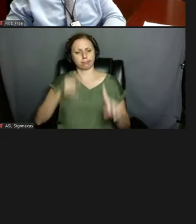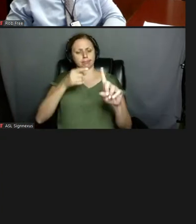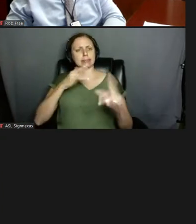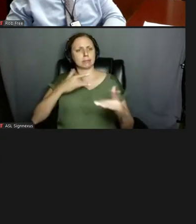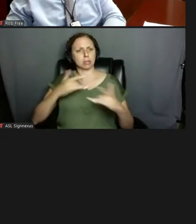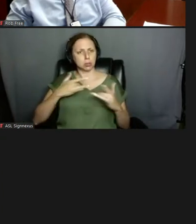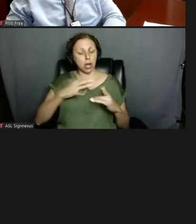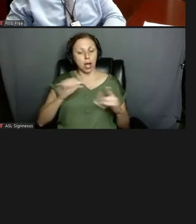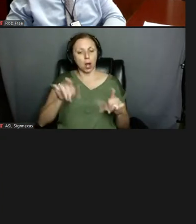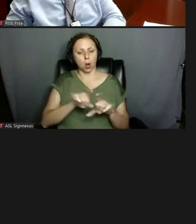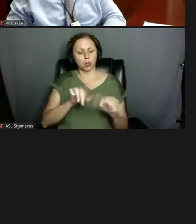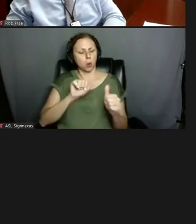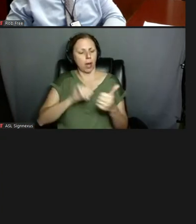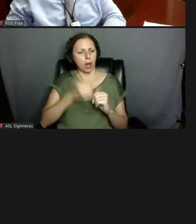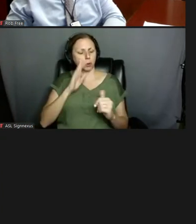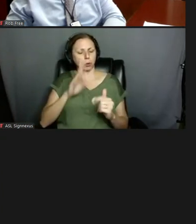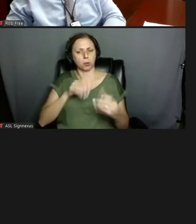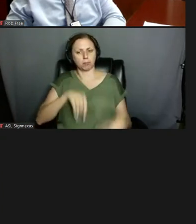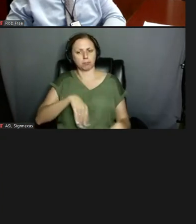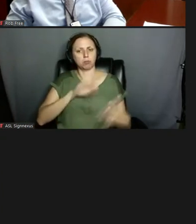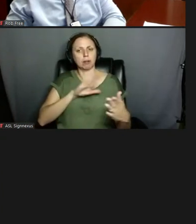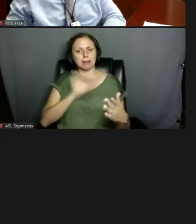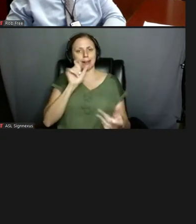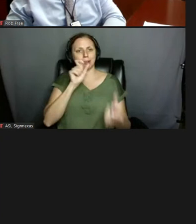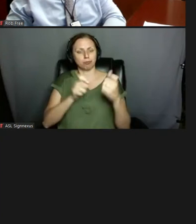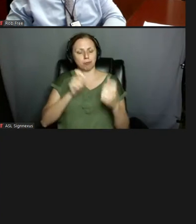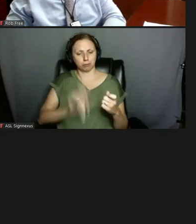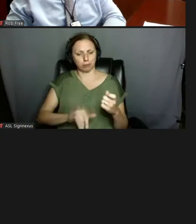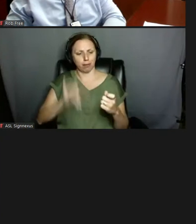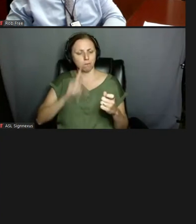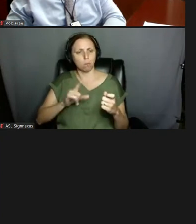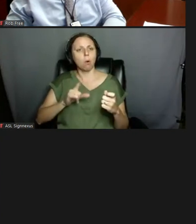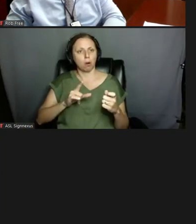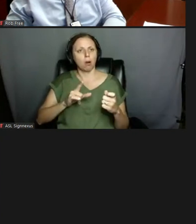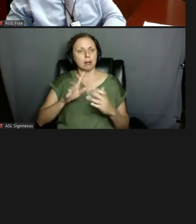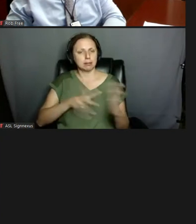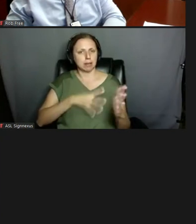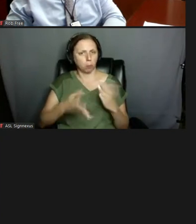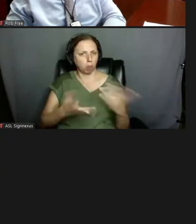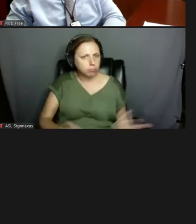they'll be addressed and changed in the proposed schedule?